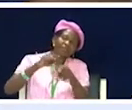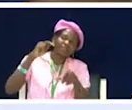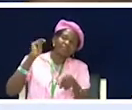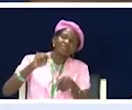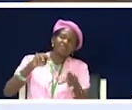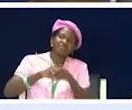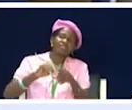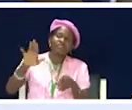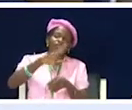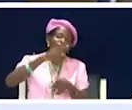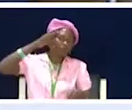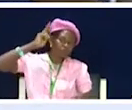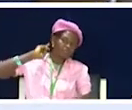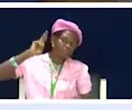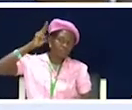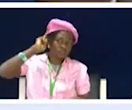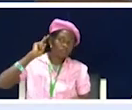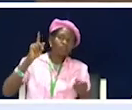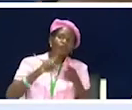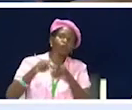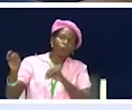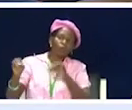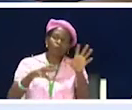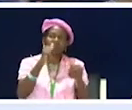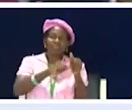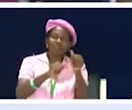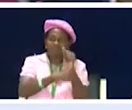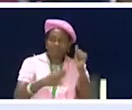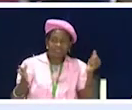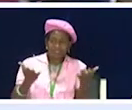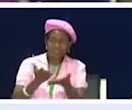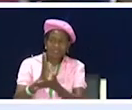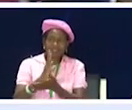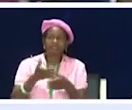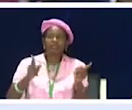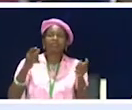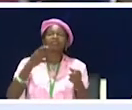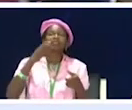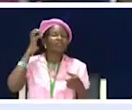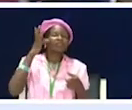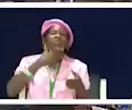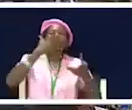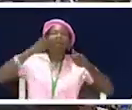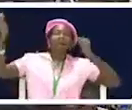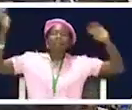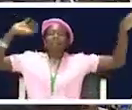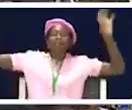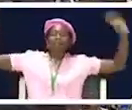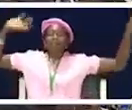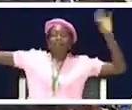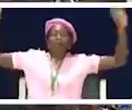history to put everything right, let me hear you shout hallelujah.